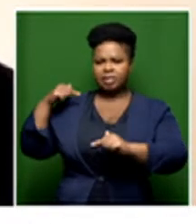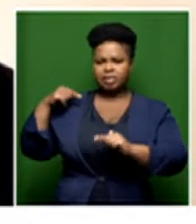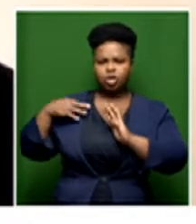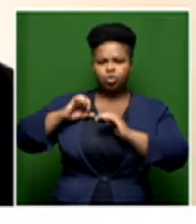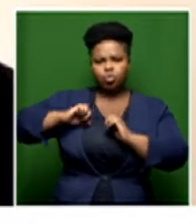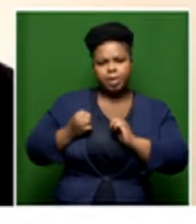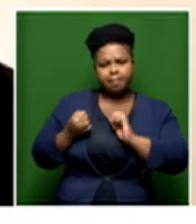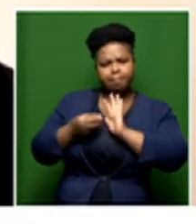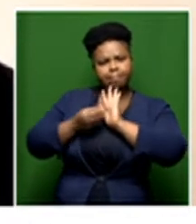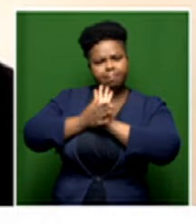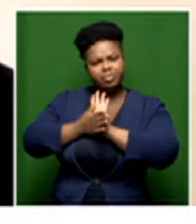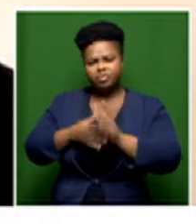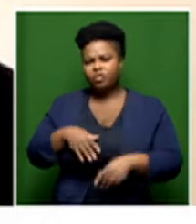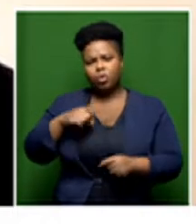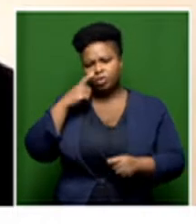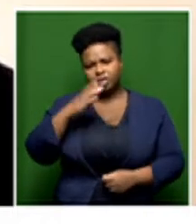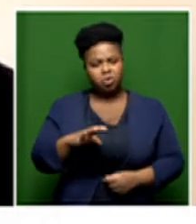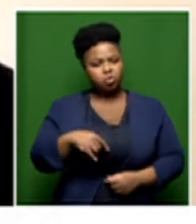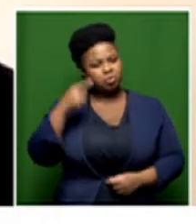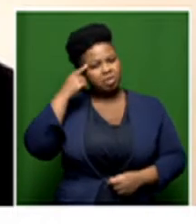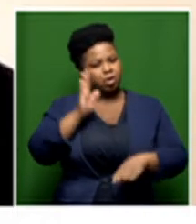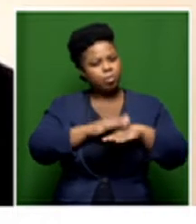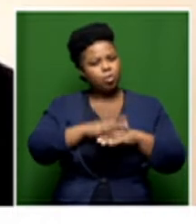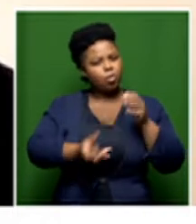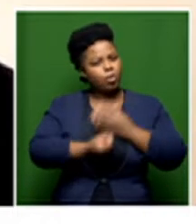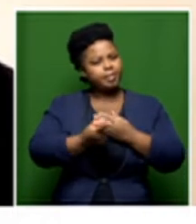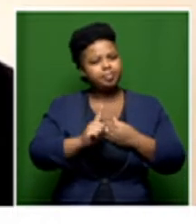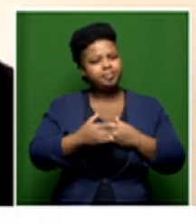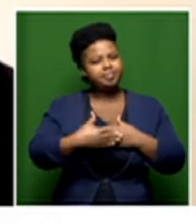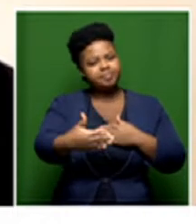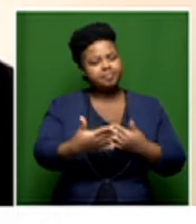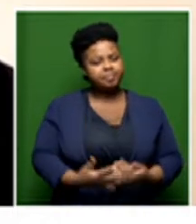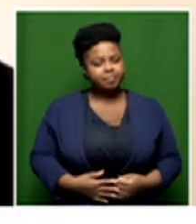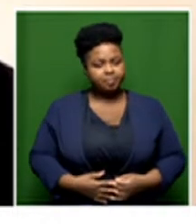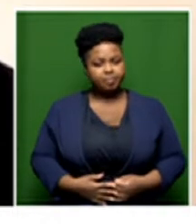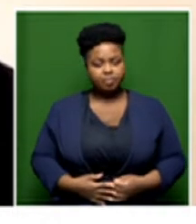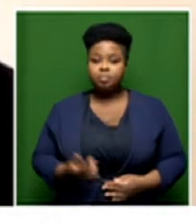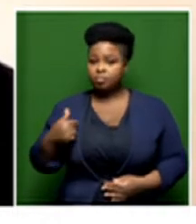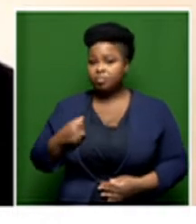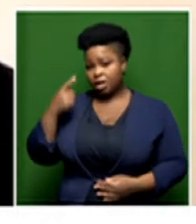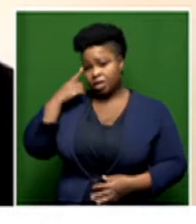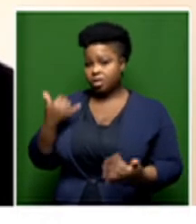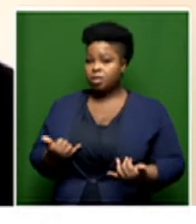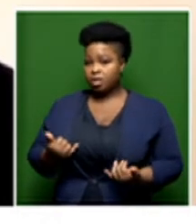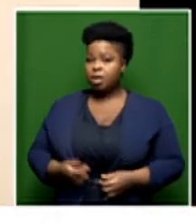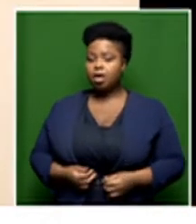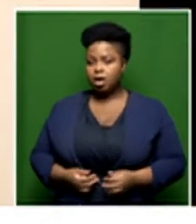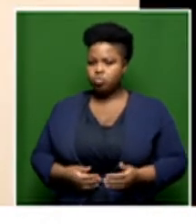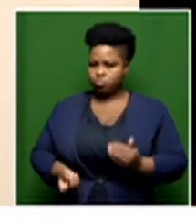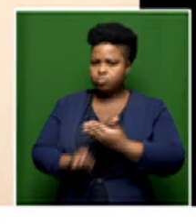that of Charlotte Maxeke? What do you think should be done? I think it's starting to be done as a result